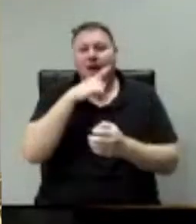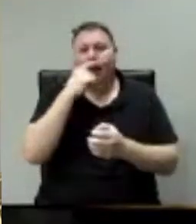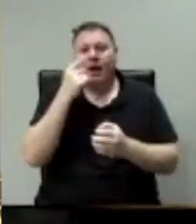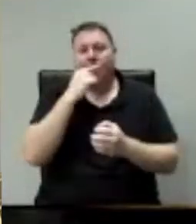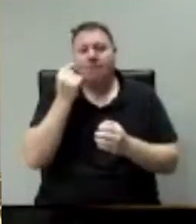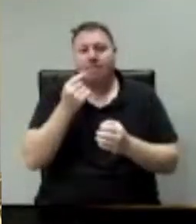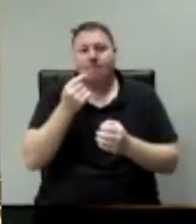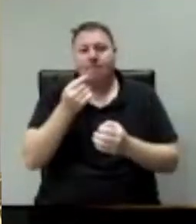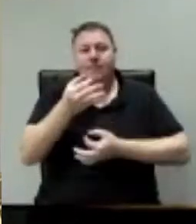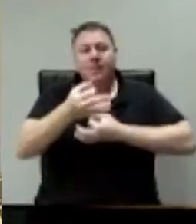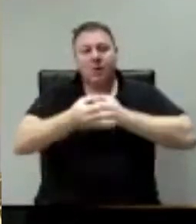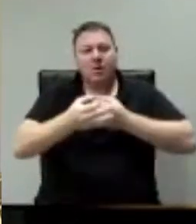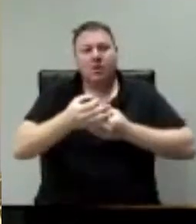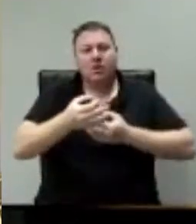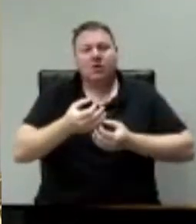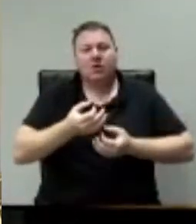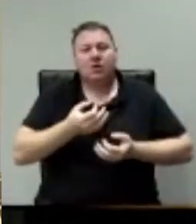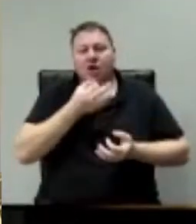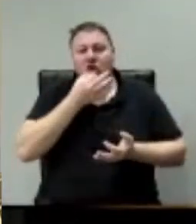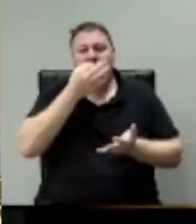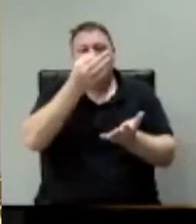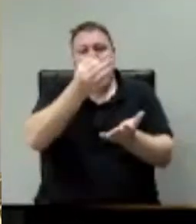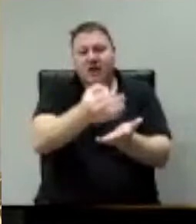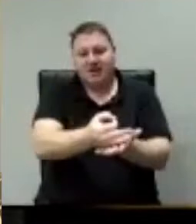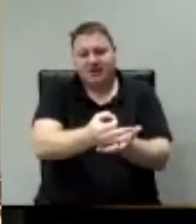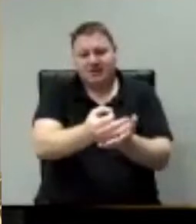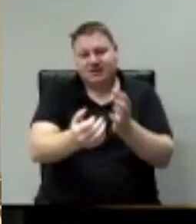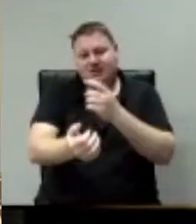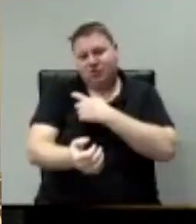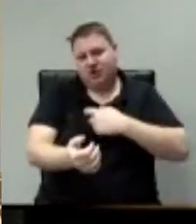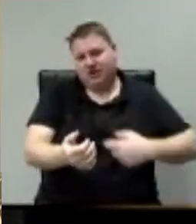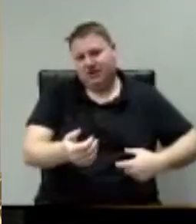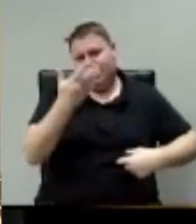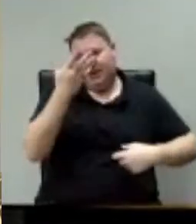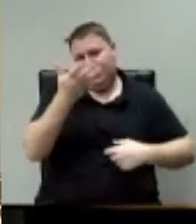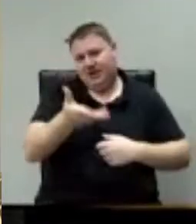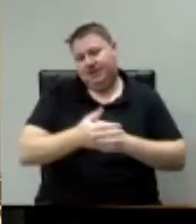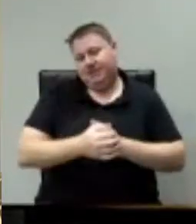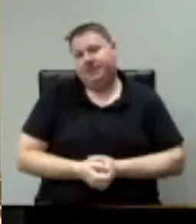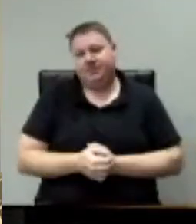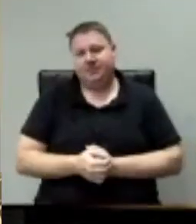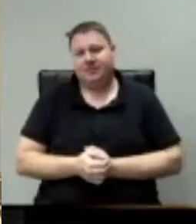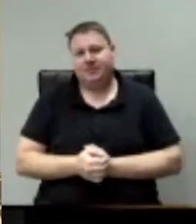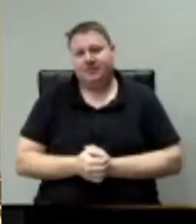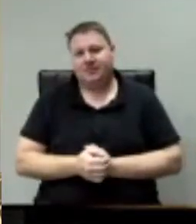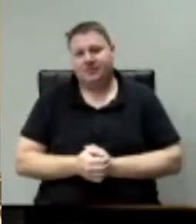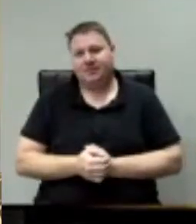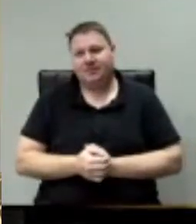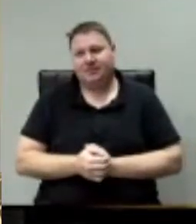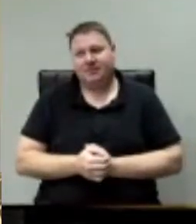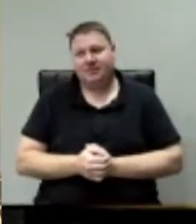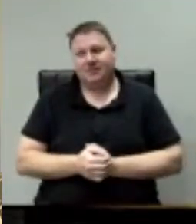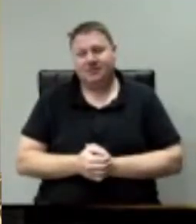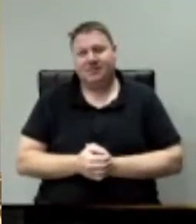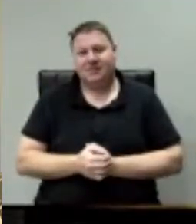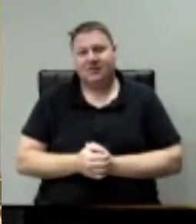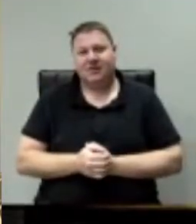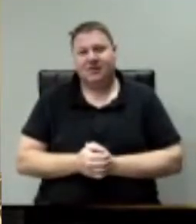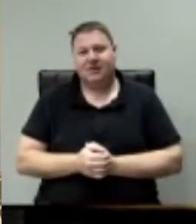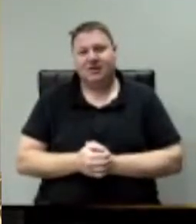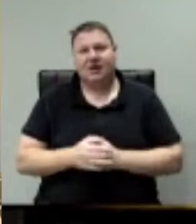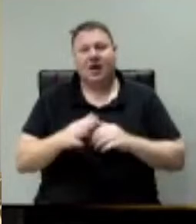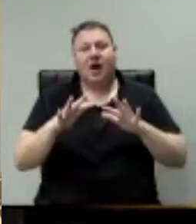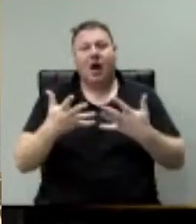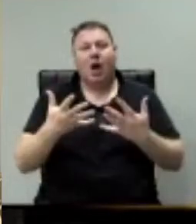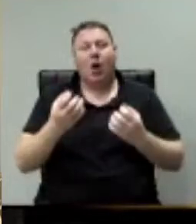be recommending to the president? Oh, okay. So how many will